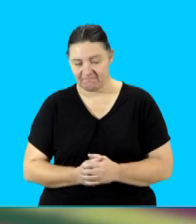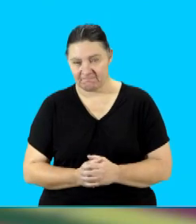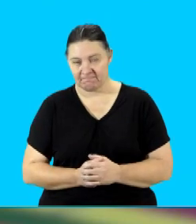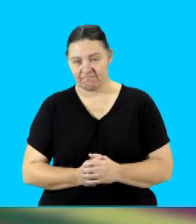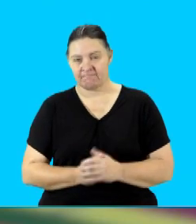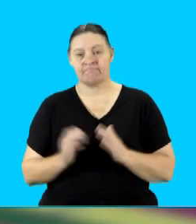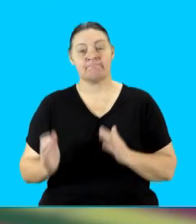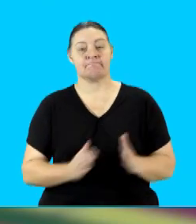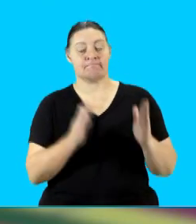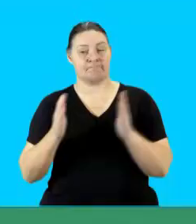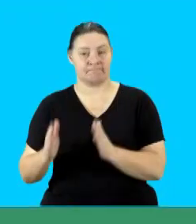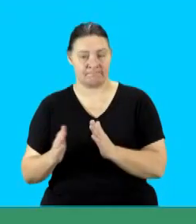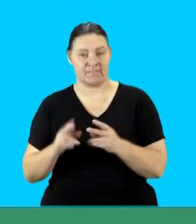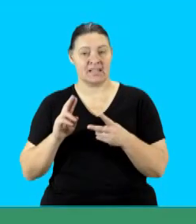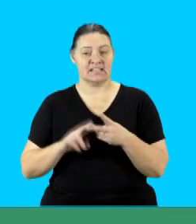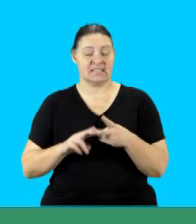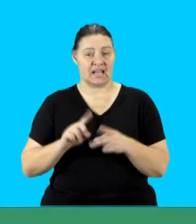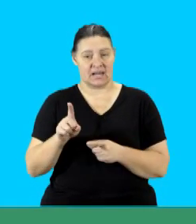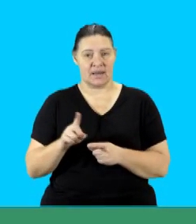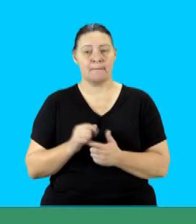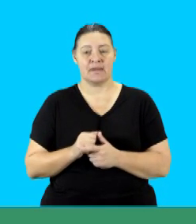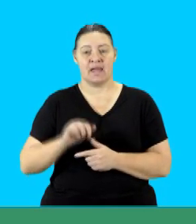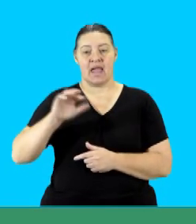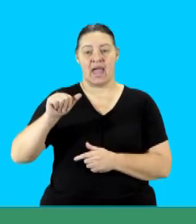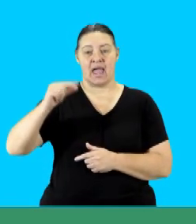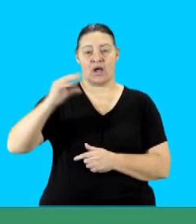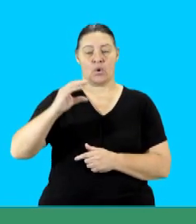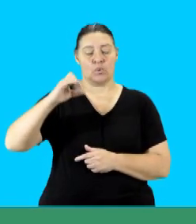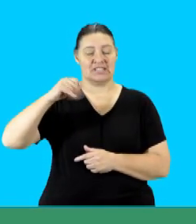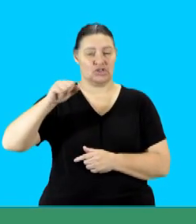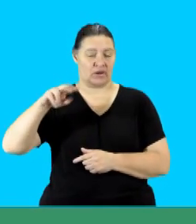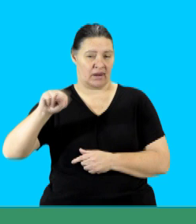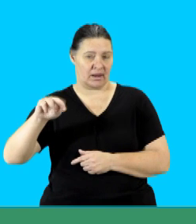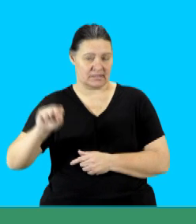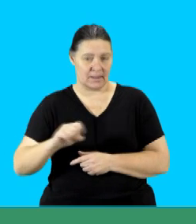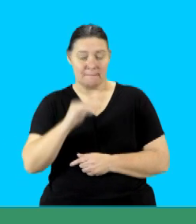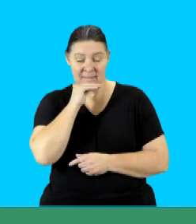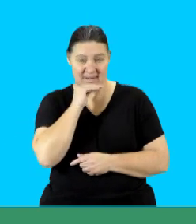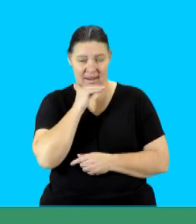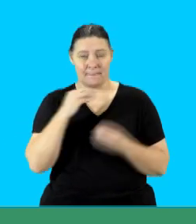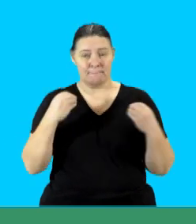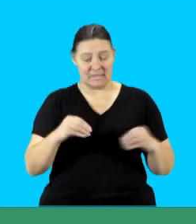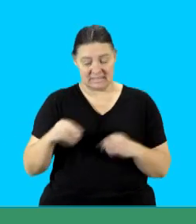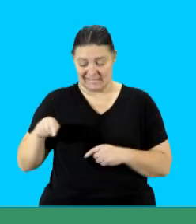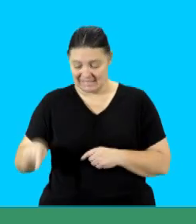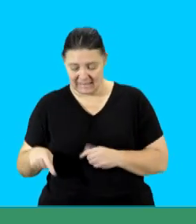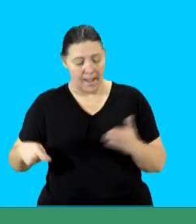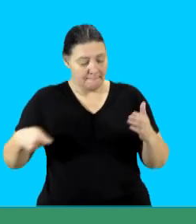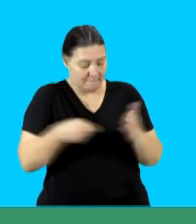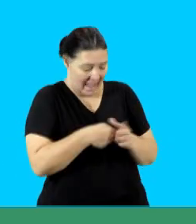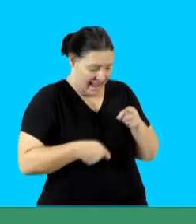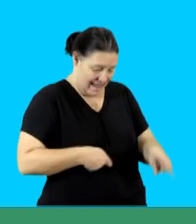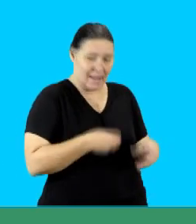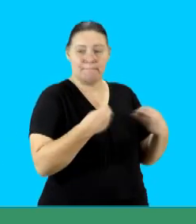one business. Now let's move on to the second question, which is acquisitions. This happens when a business buys